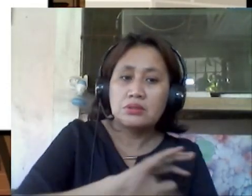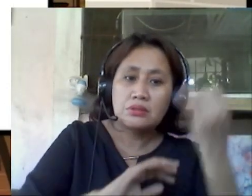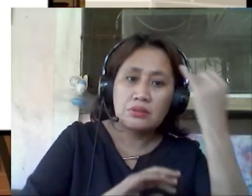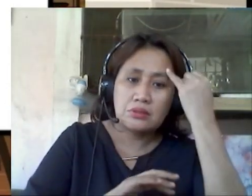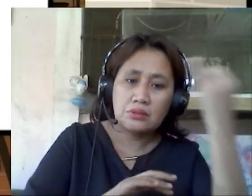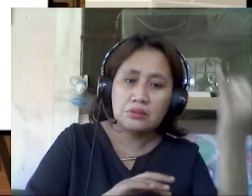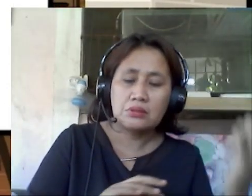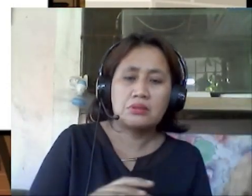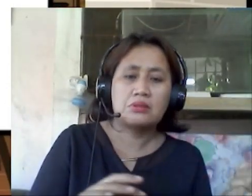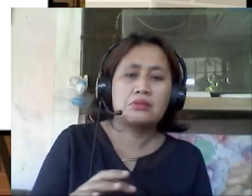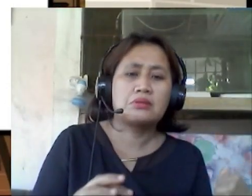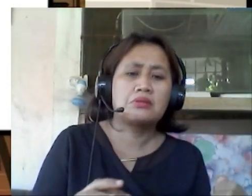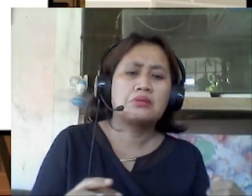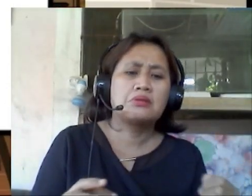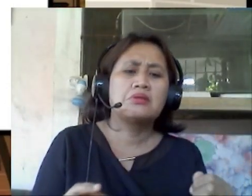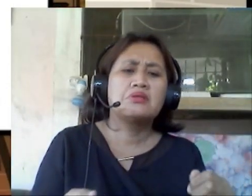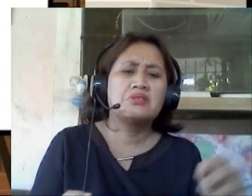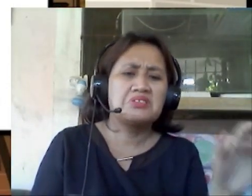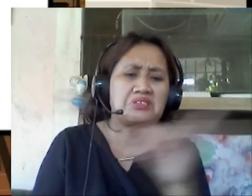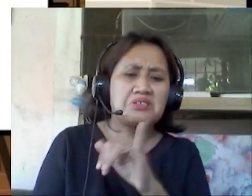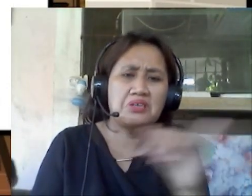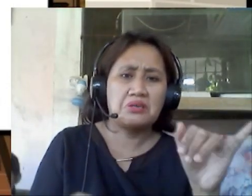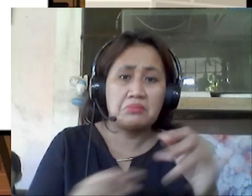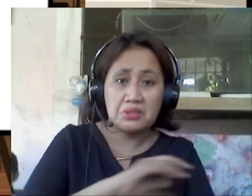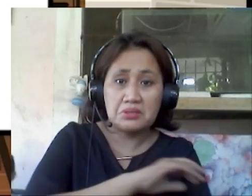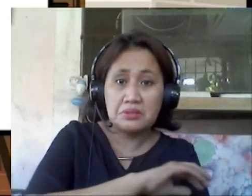more criminal than stealing money.